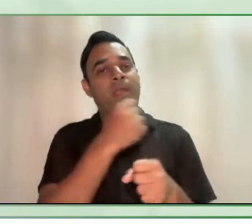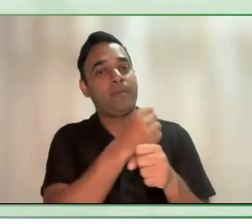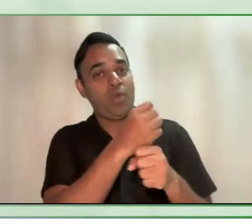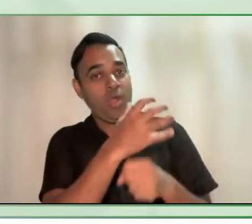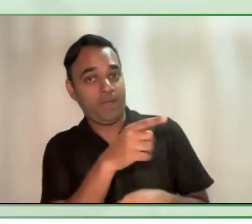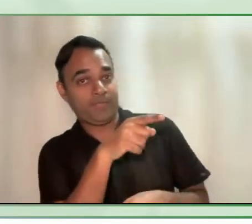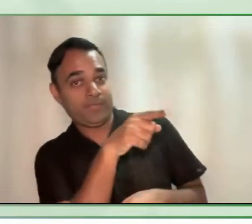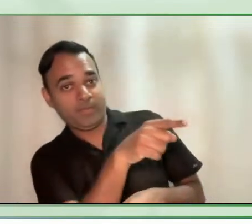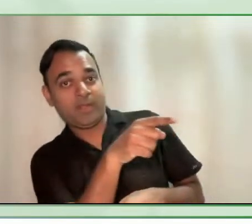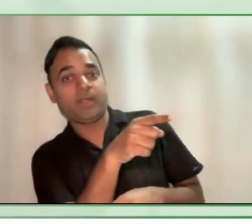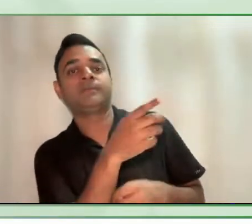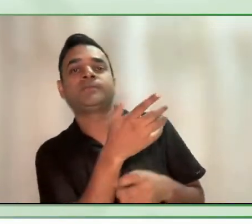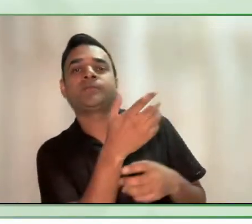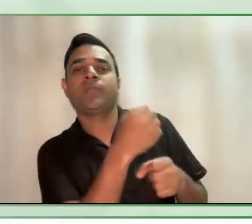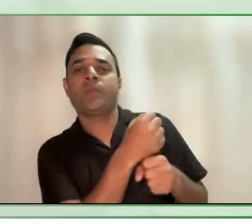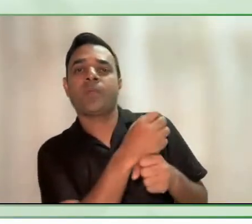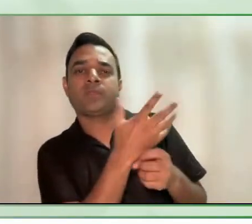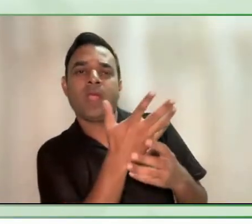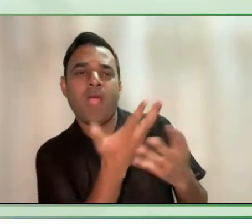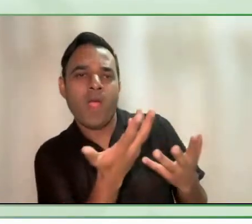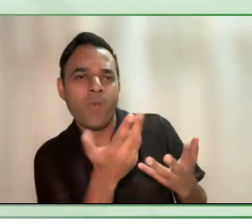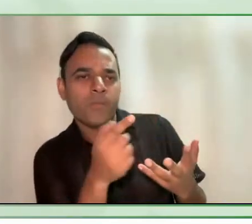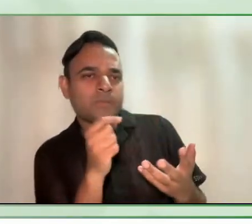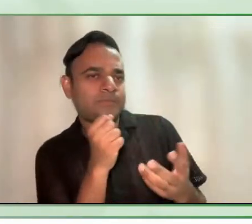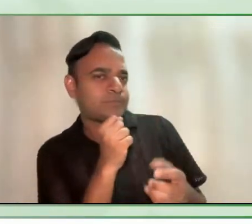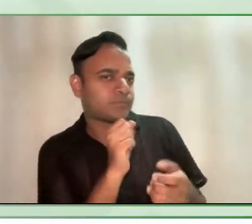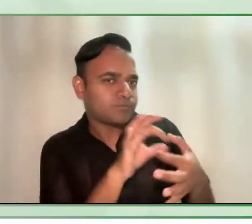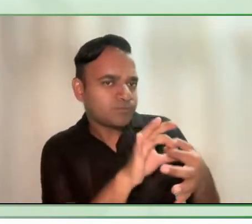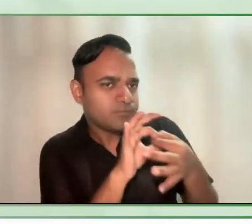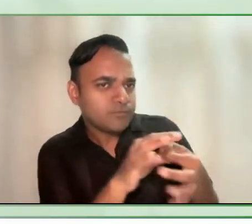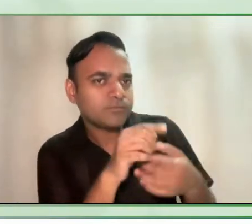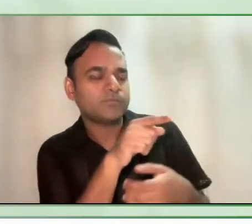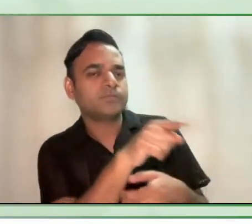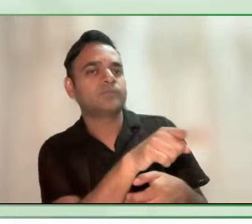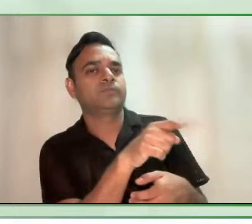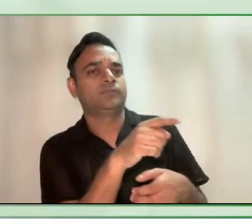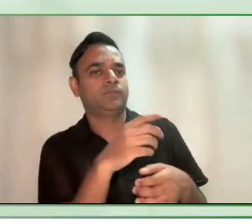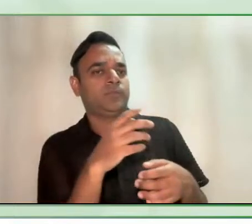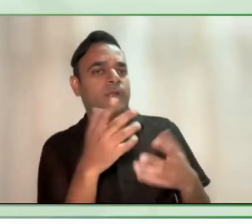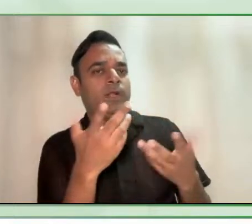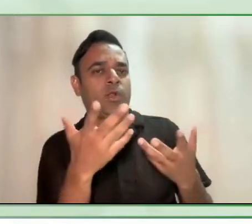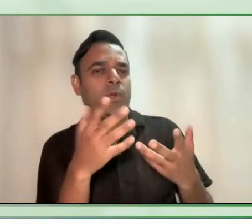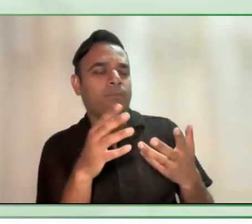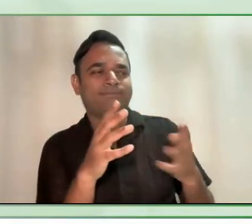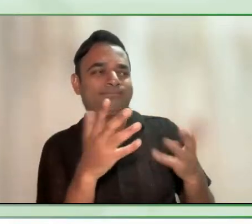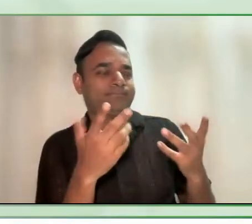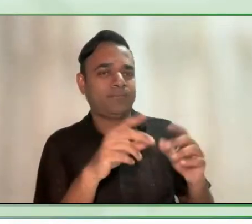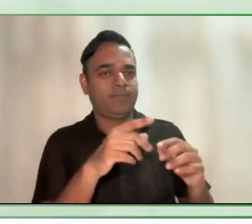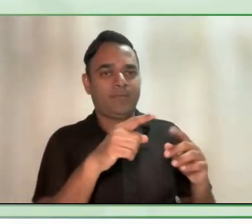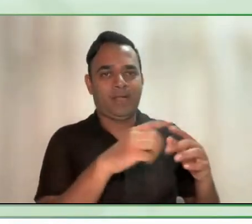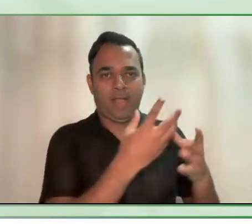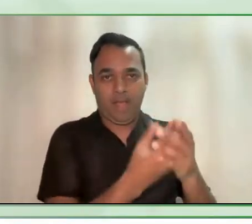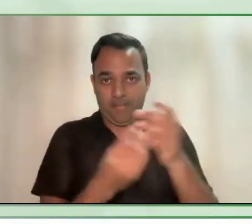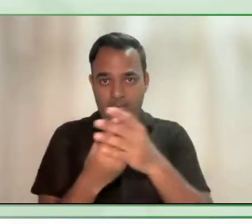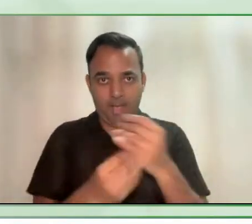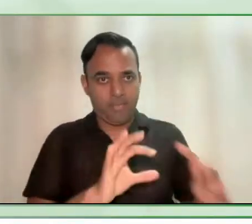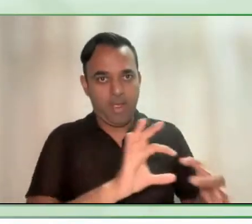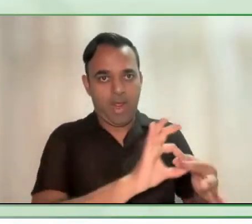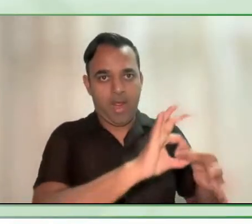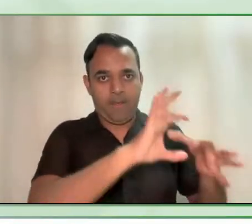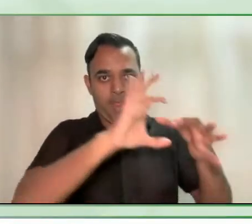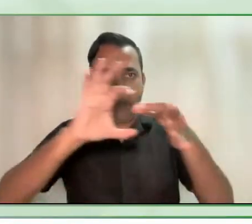sounds great. Could you specify what kind of gaps, barriers do you face, and what are